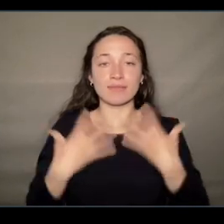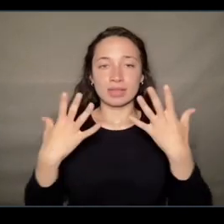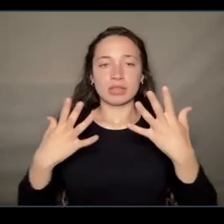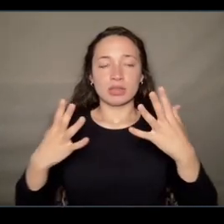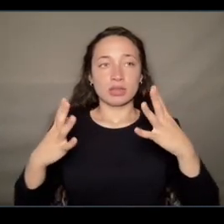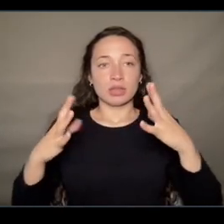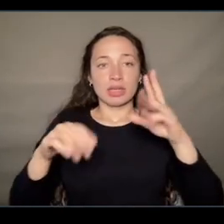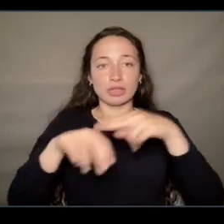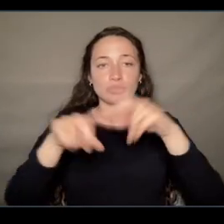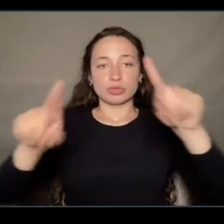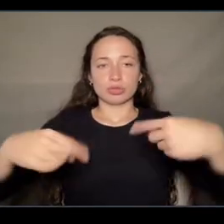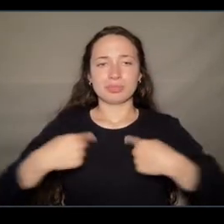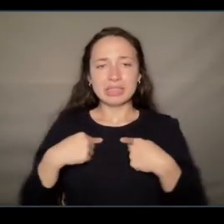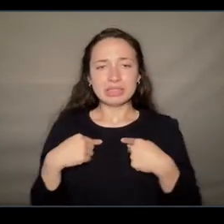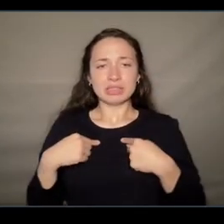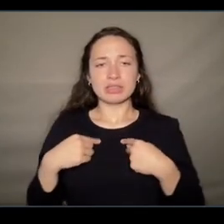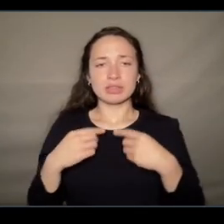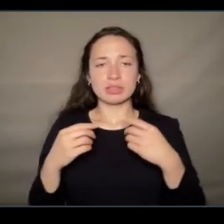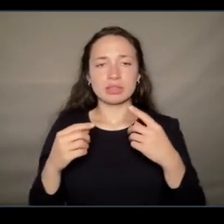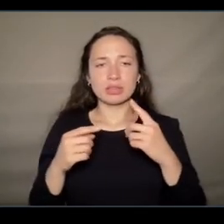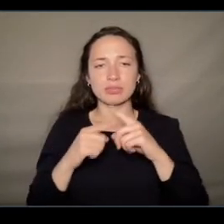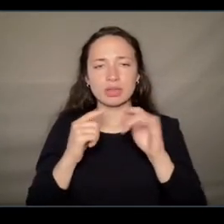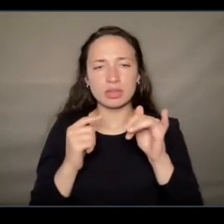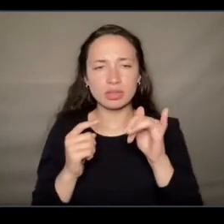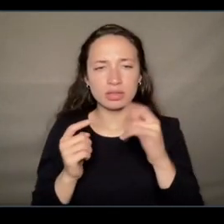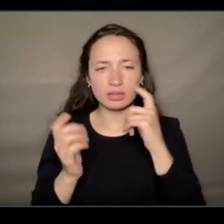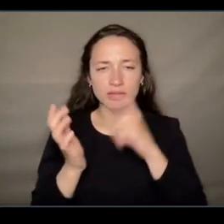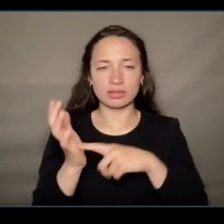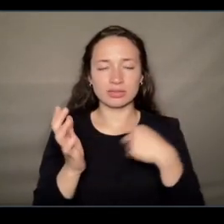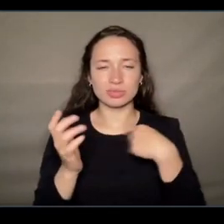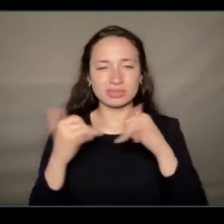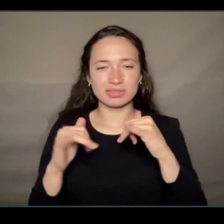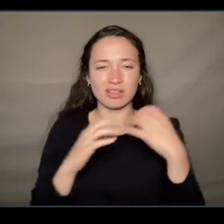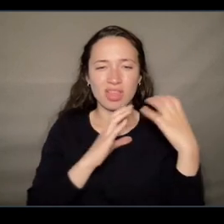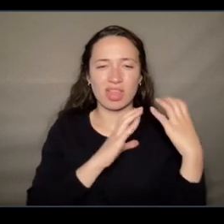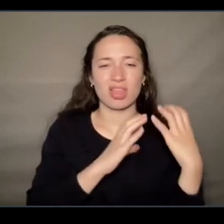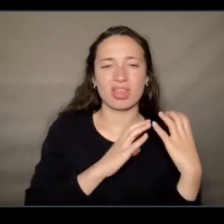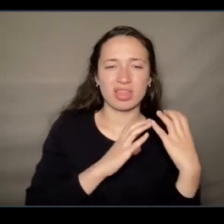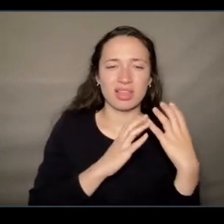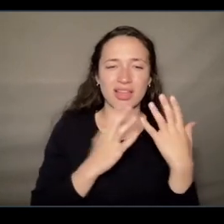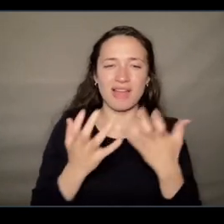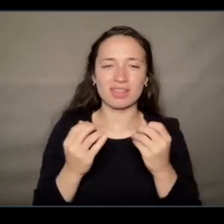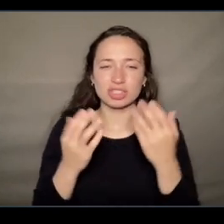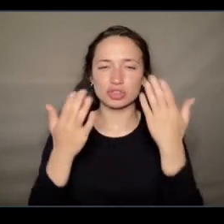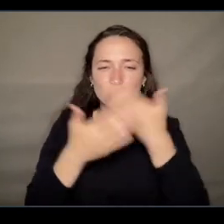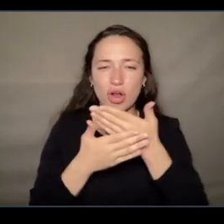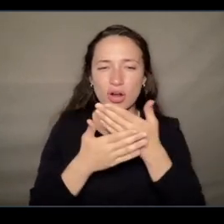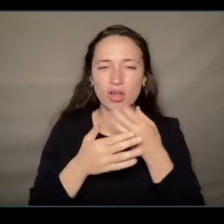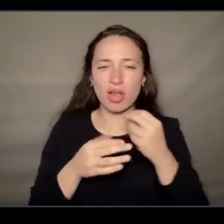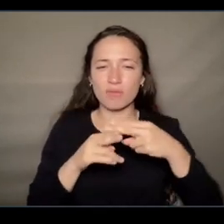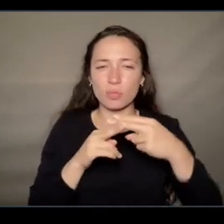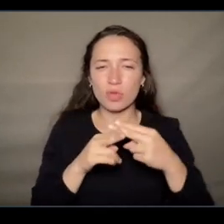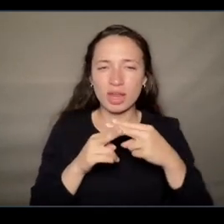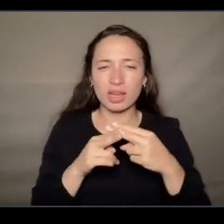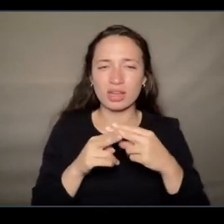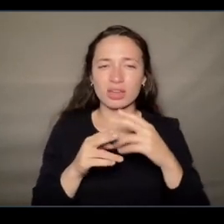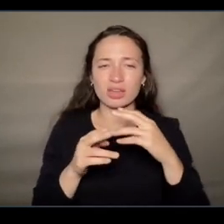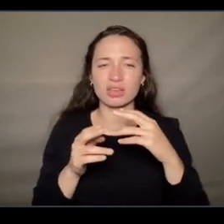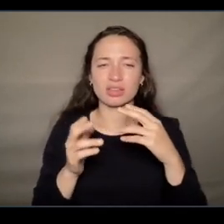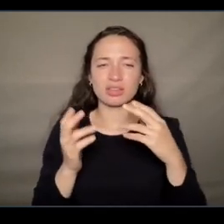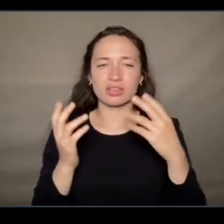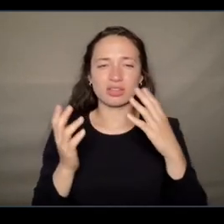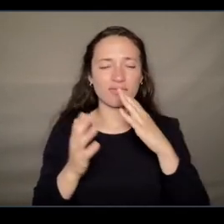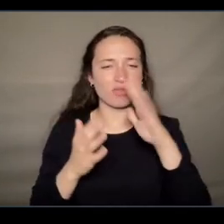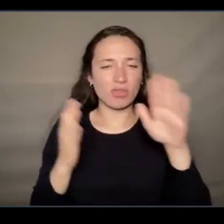step. But then it makes more acute the ways that we still bear the heaviness of dark,